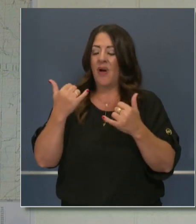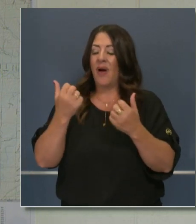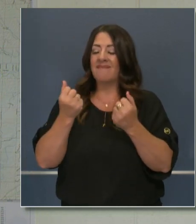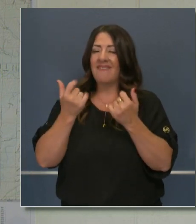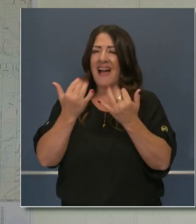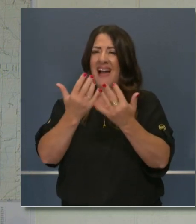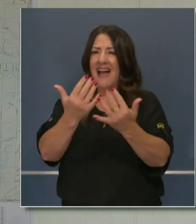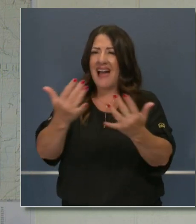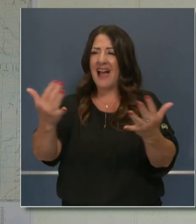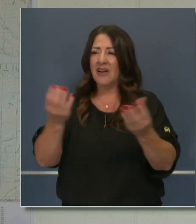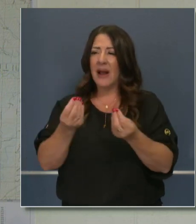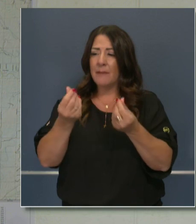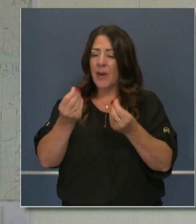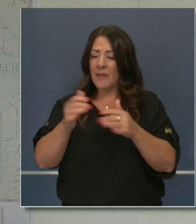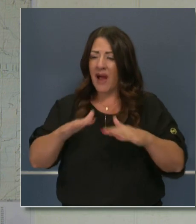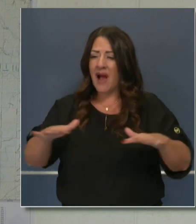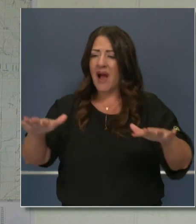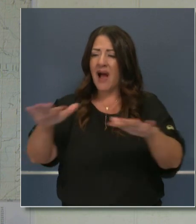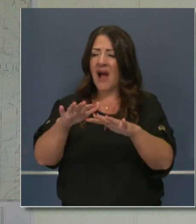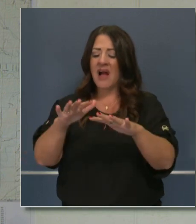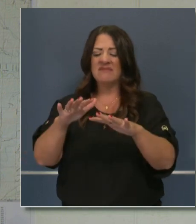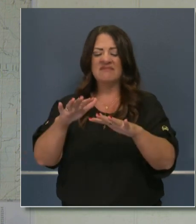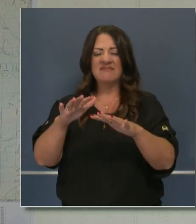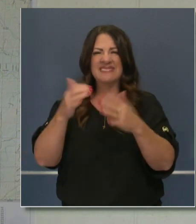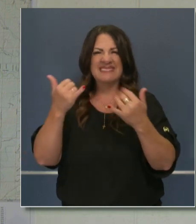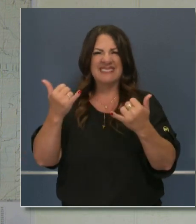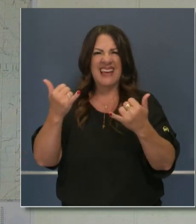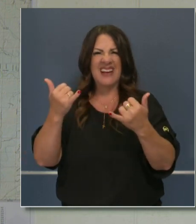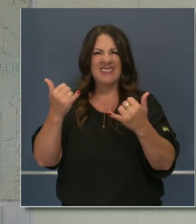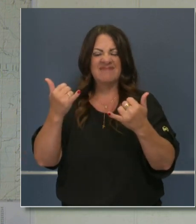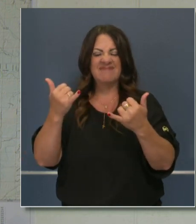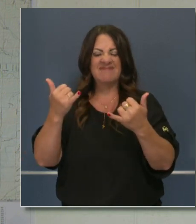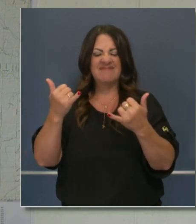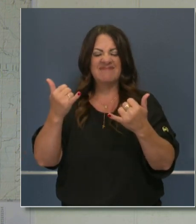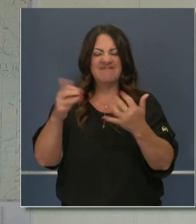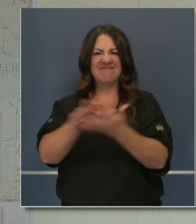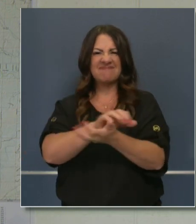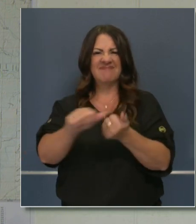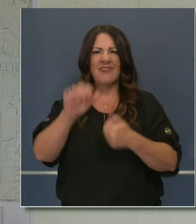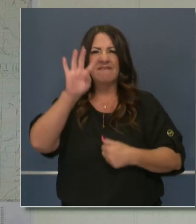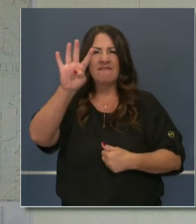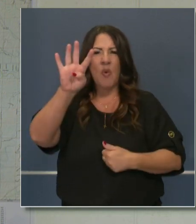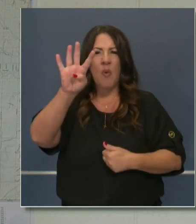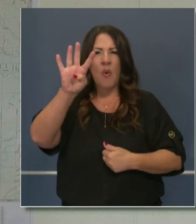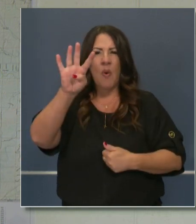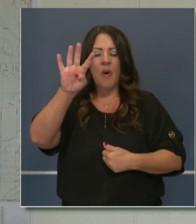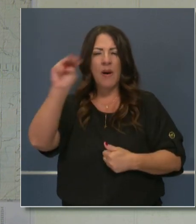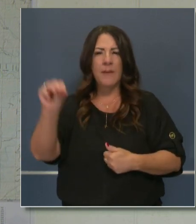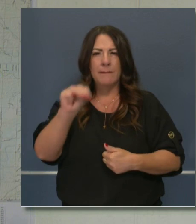this calendar year. 4 million acres. The previous record year that we had was